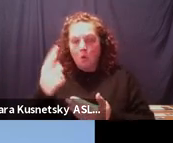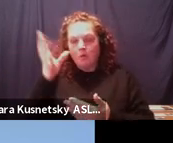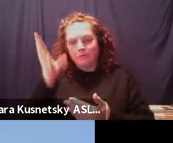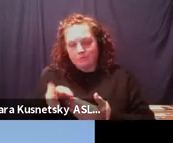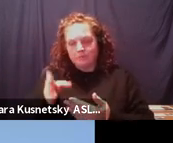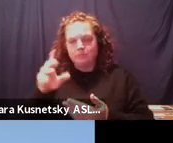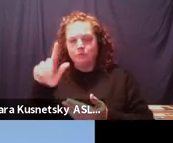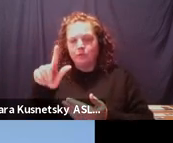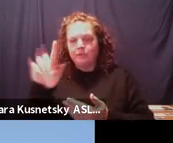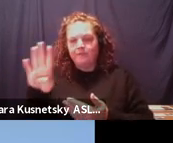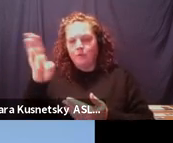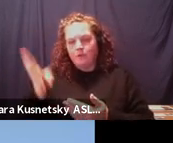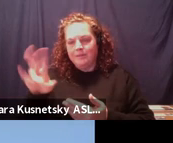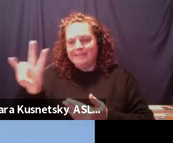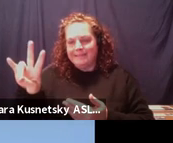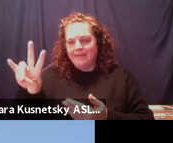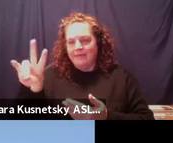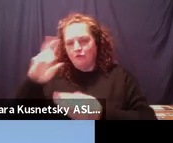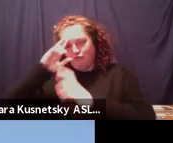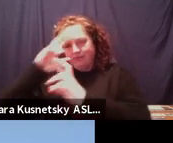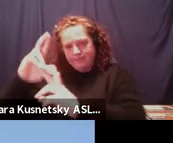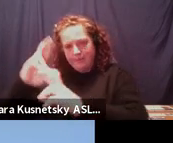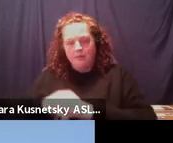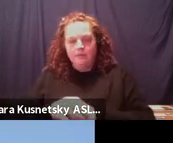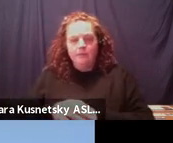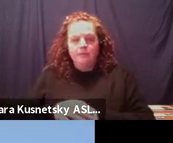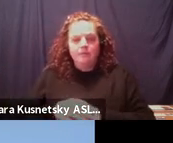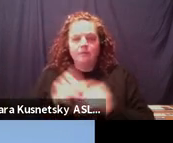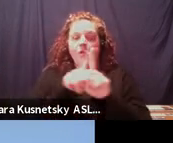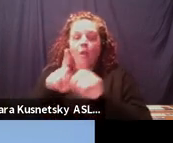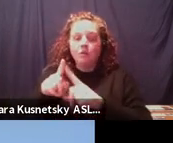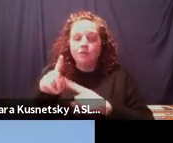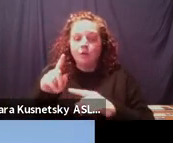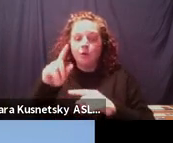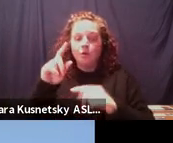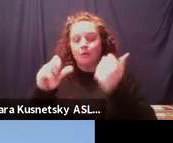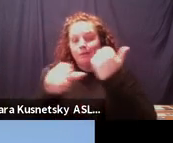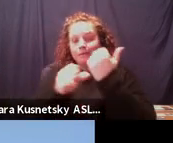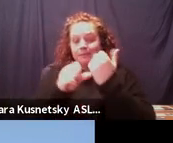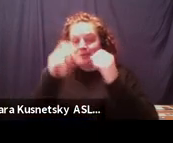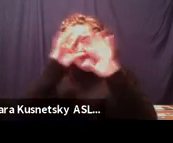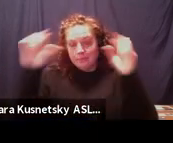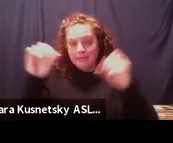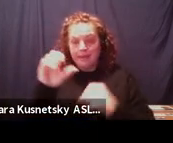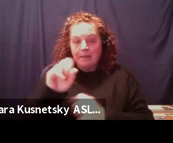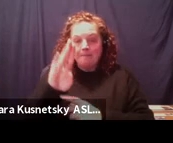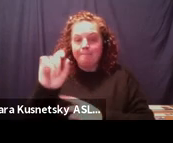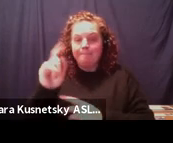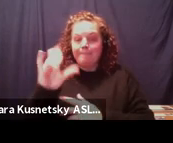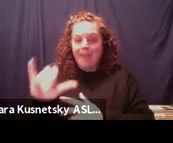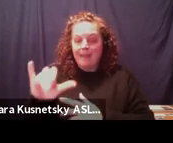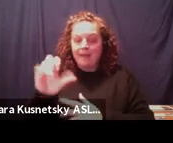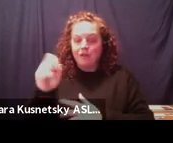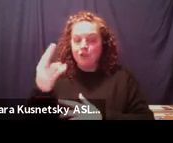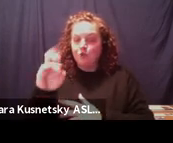bostonpublicschools.org/24/7respect. I'm also grateful to Assistant Superintendent Becky Schuster and BPS Office of Equity for consistently